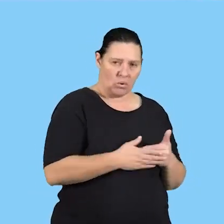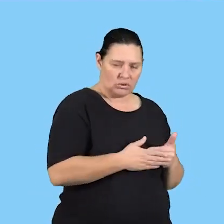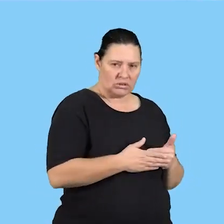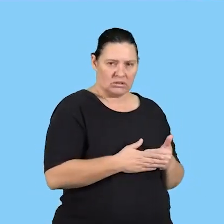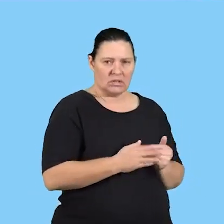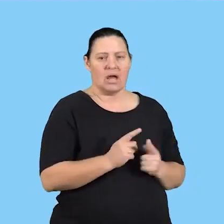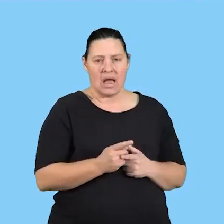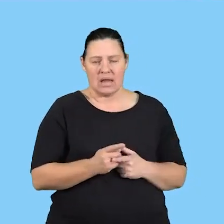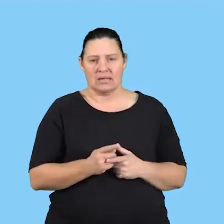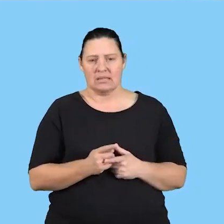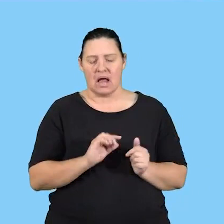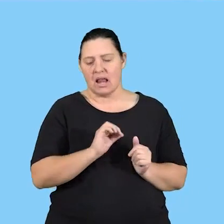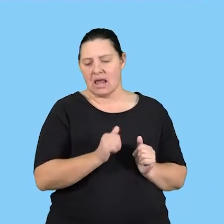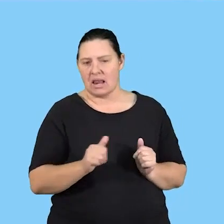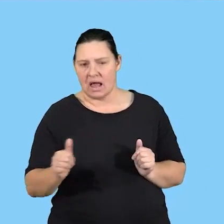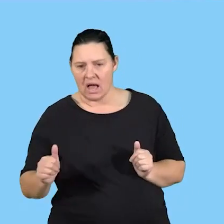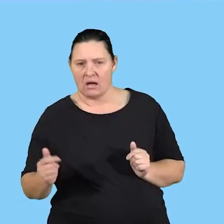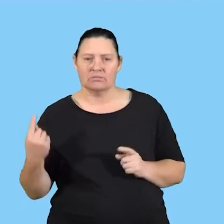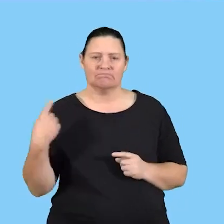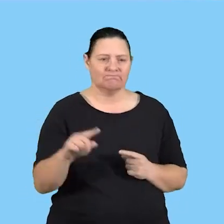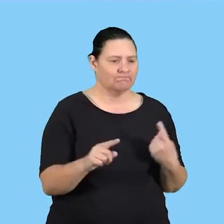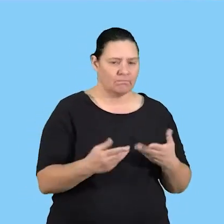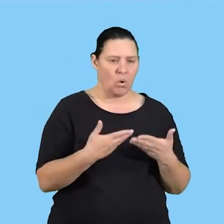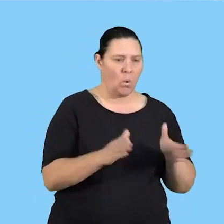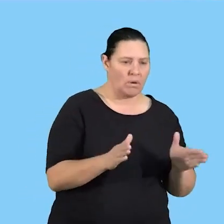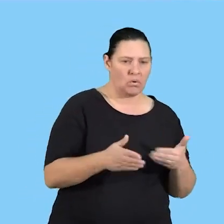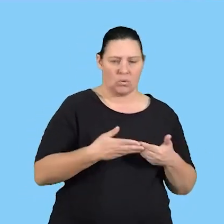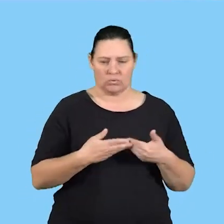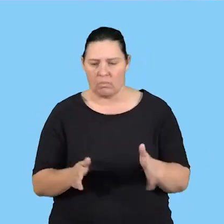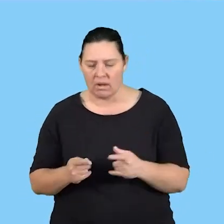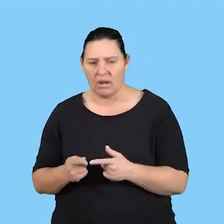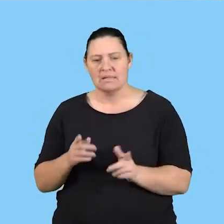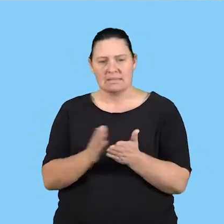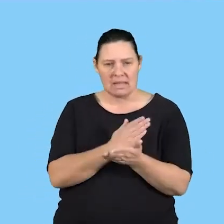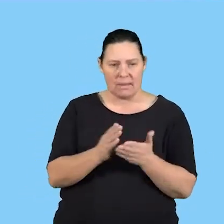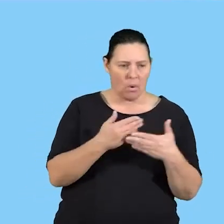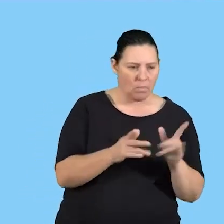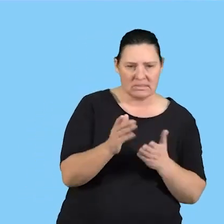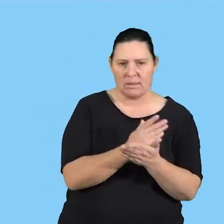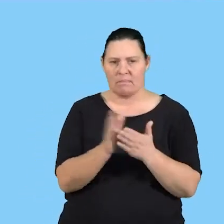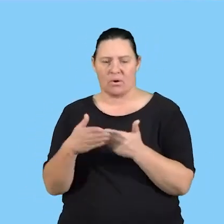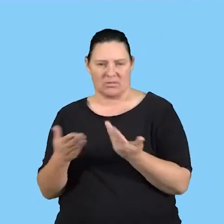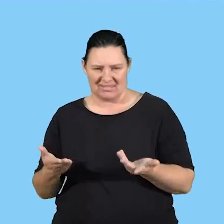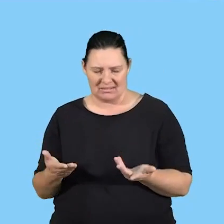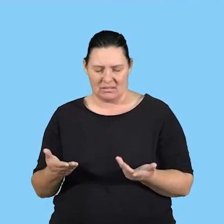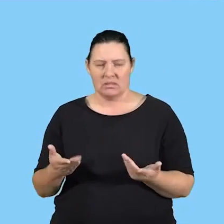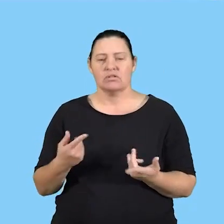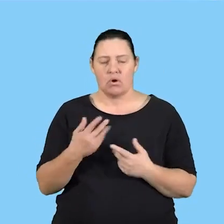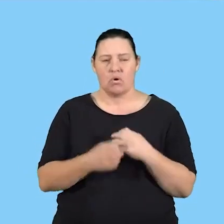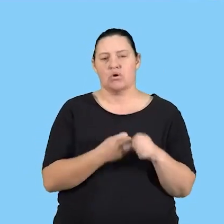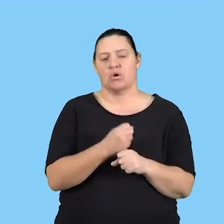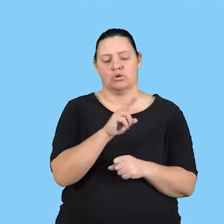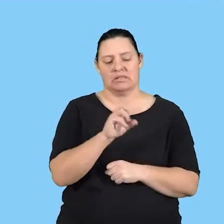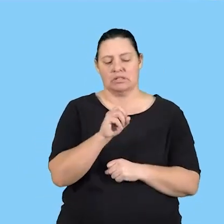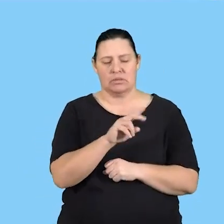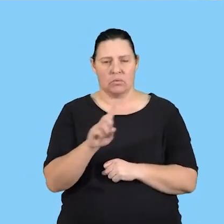the staggered manner in which the schools were reopened, and also during the year 2021,